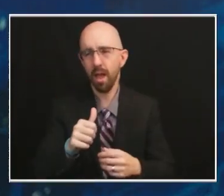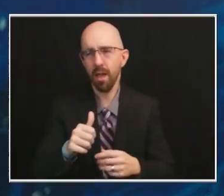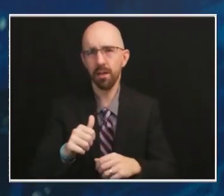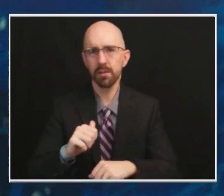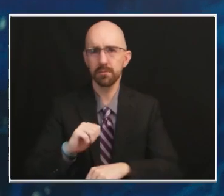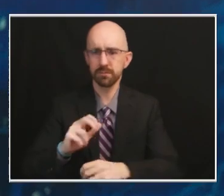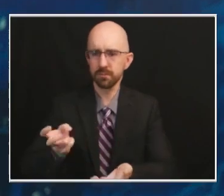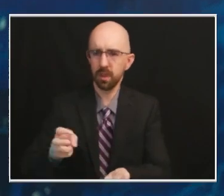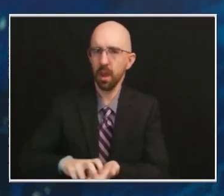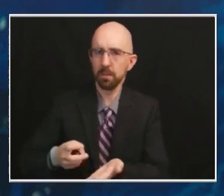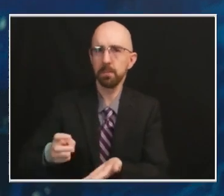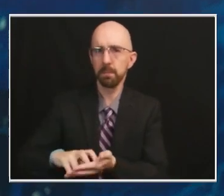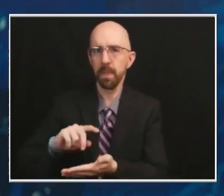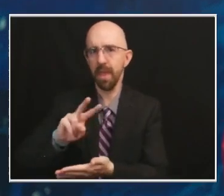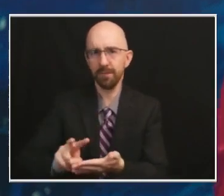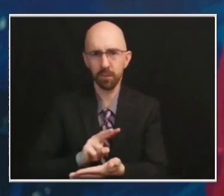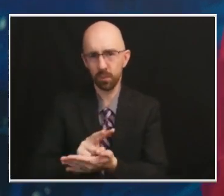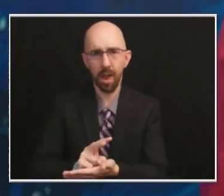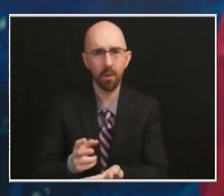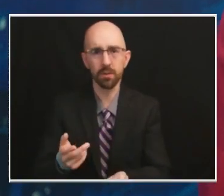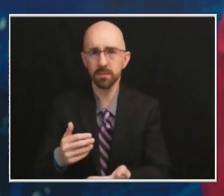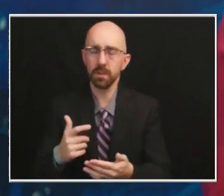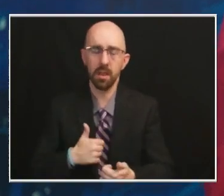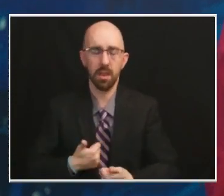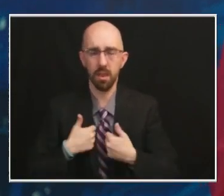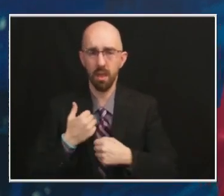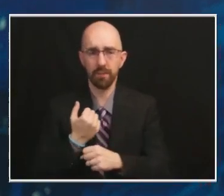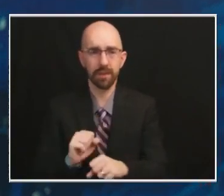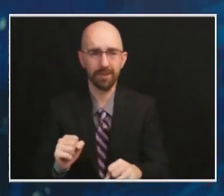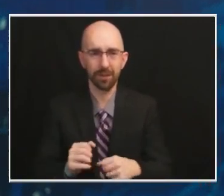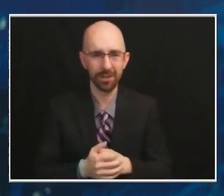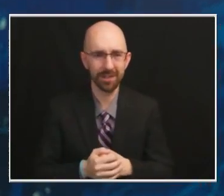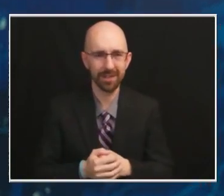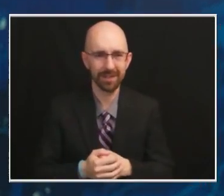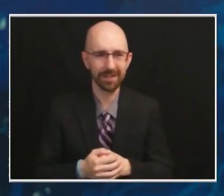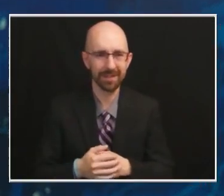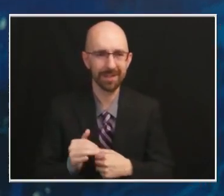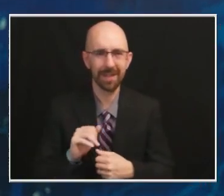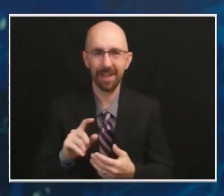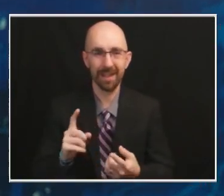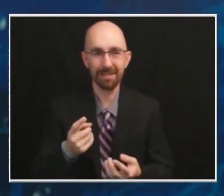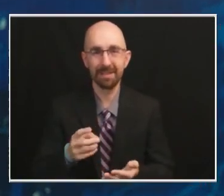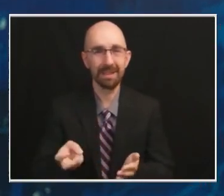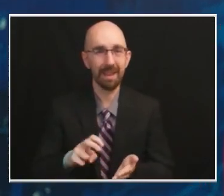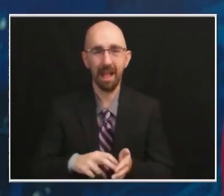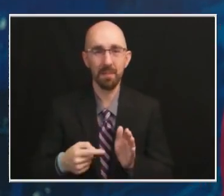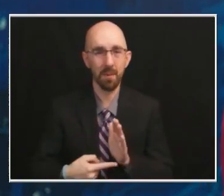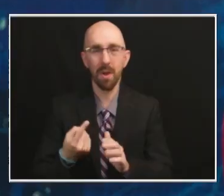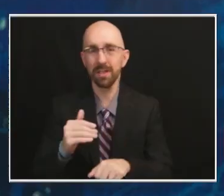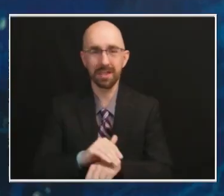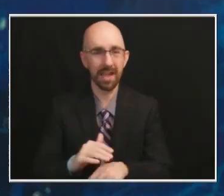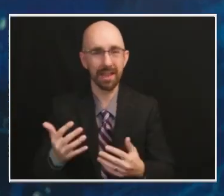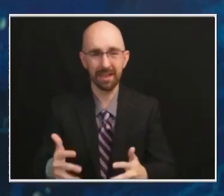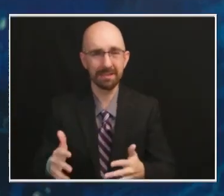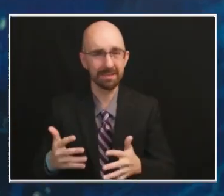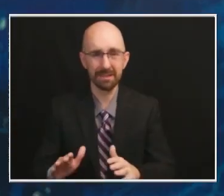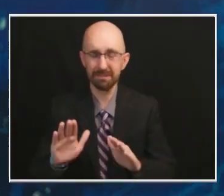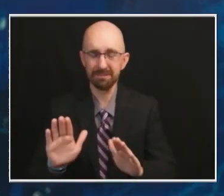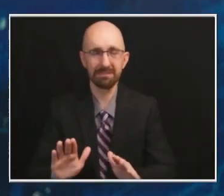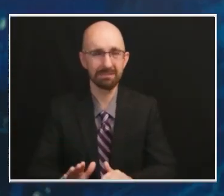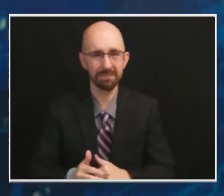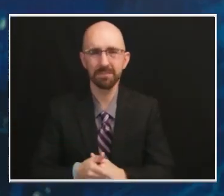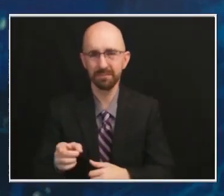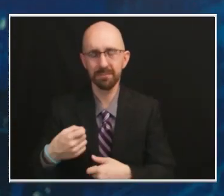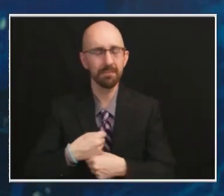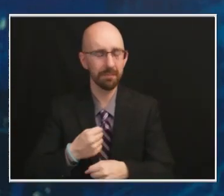hours, and it's been a lifesaver. I'm still just getting up once at night, Eileen. That's so great. It made such a